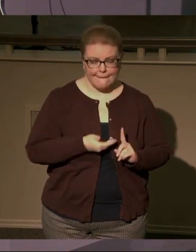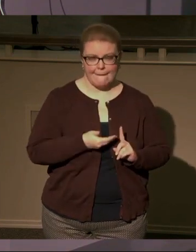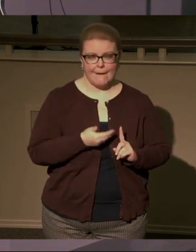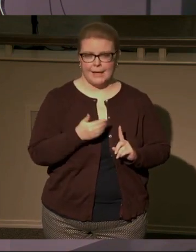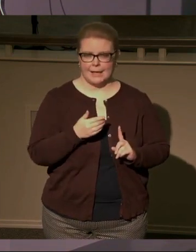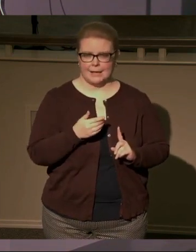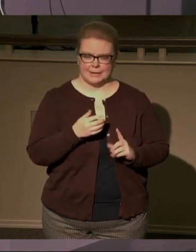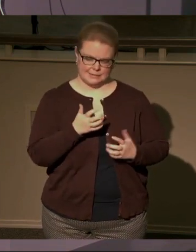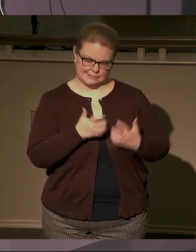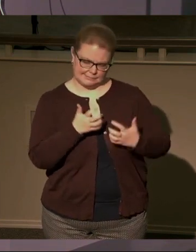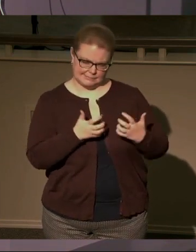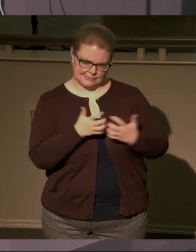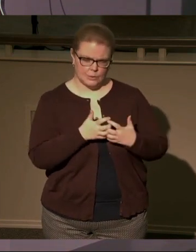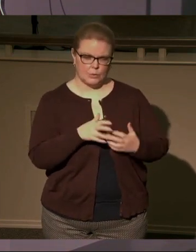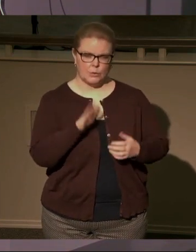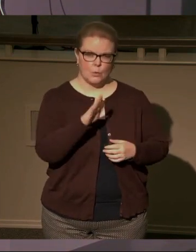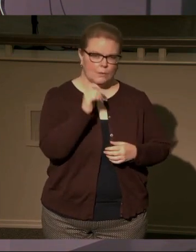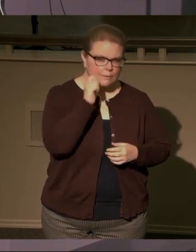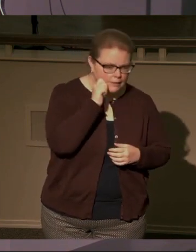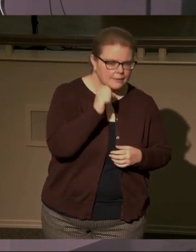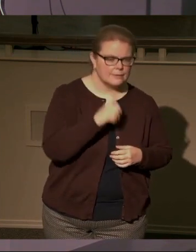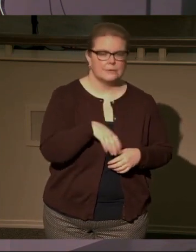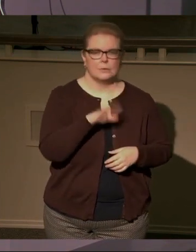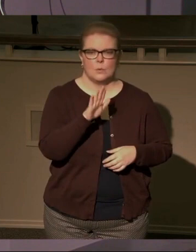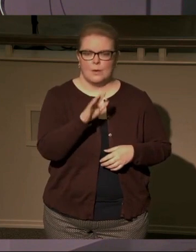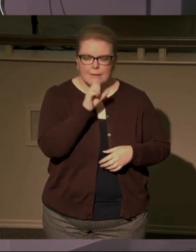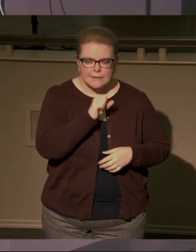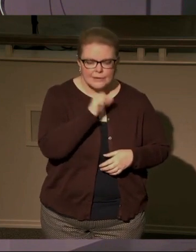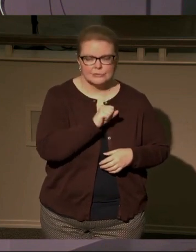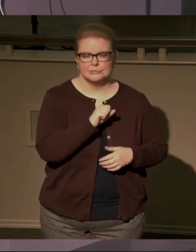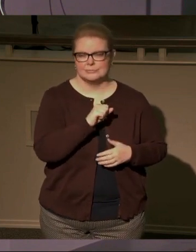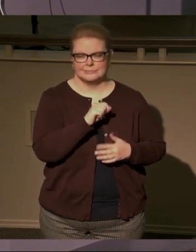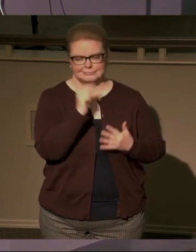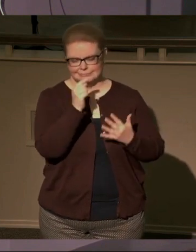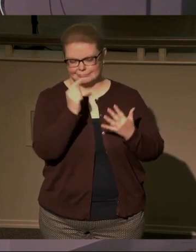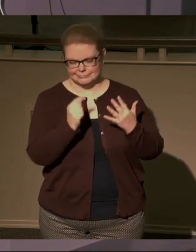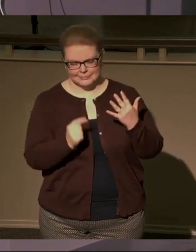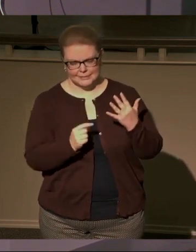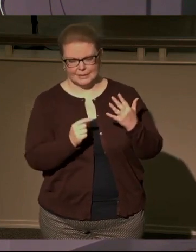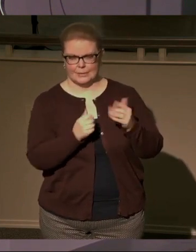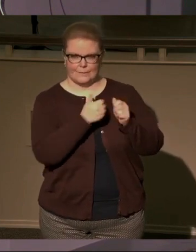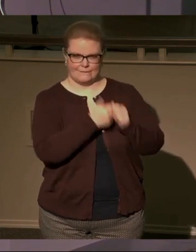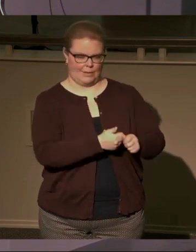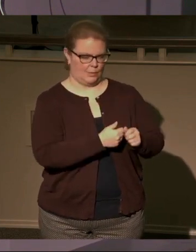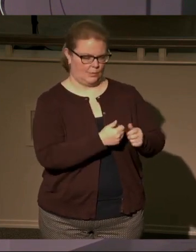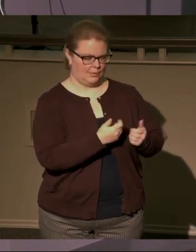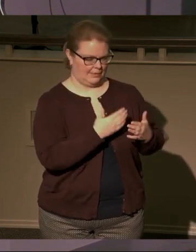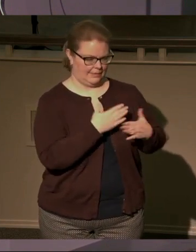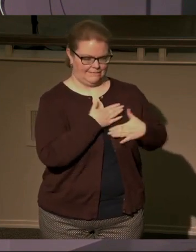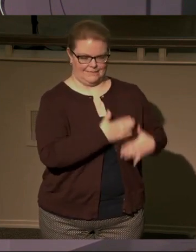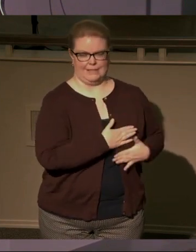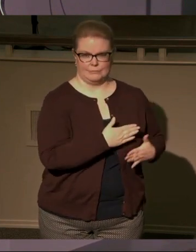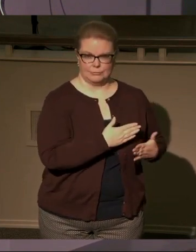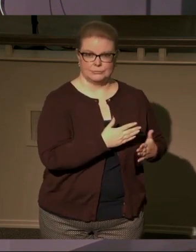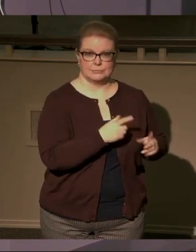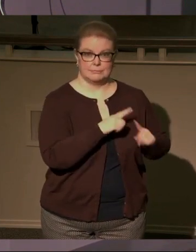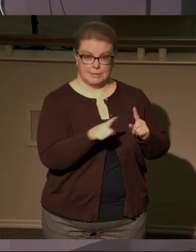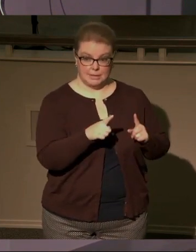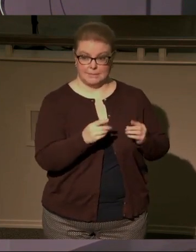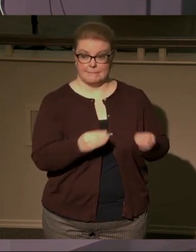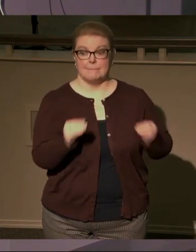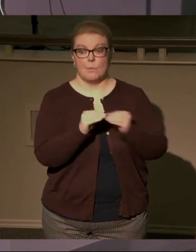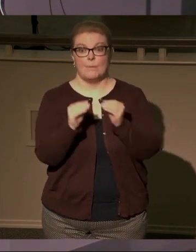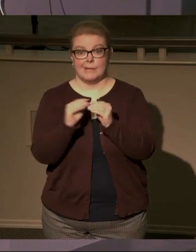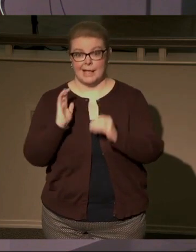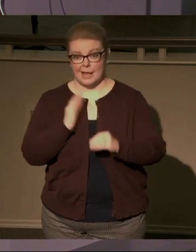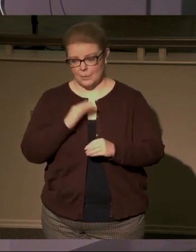your ethnicity and your age and all of the features of the flesh. But increasingly our kids are being